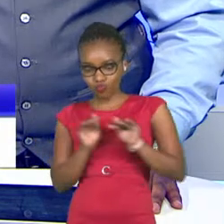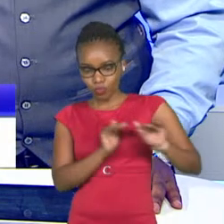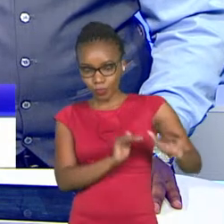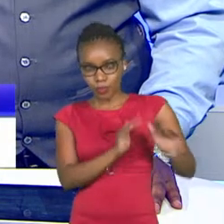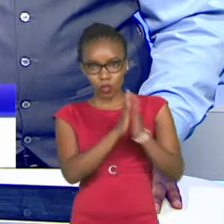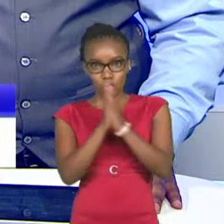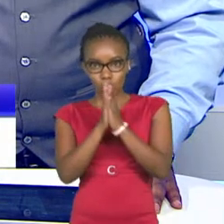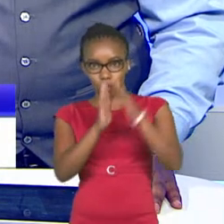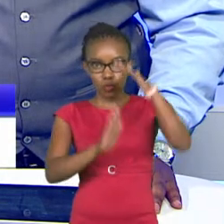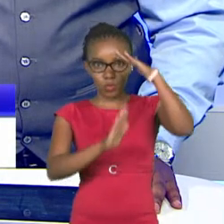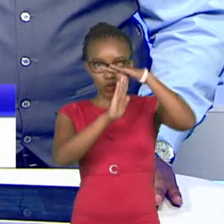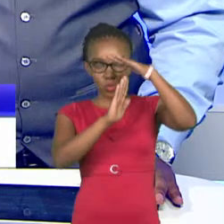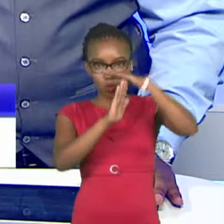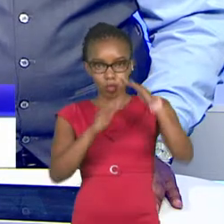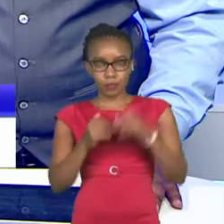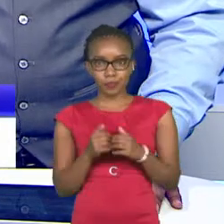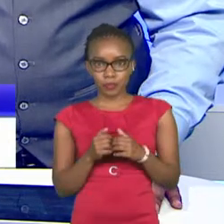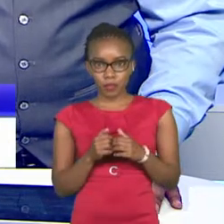making headlines.